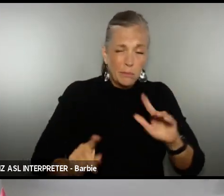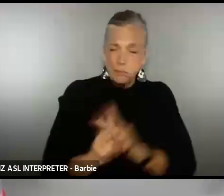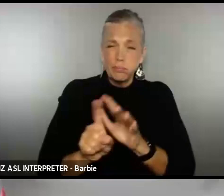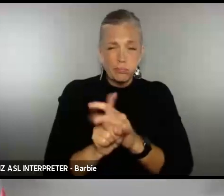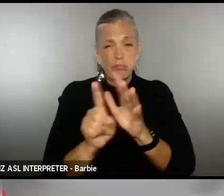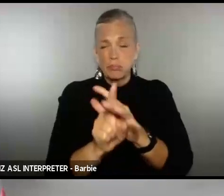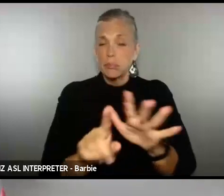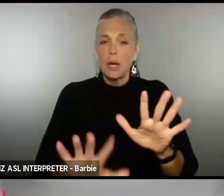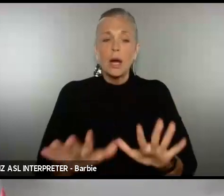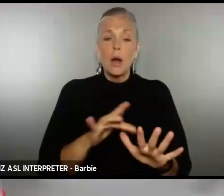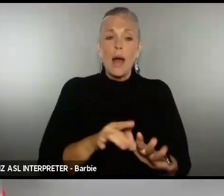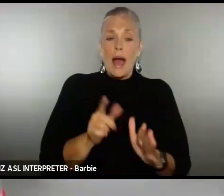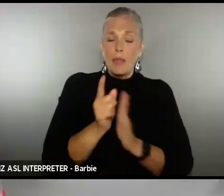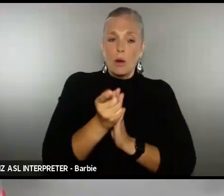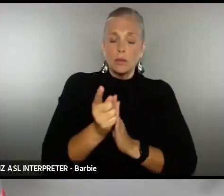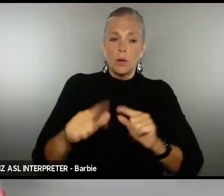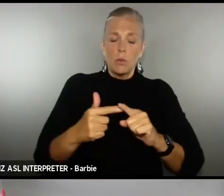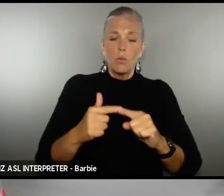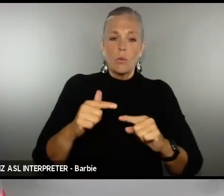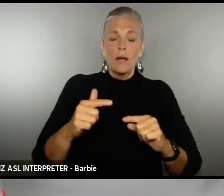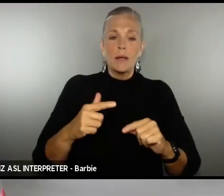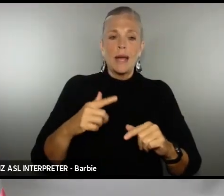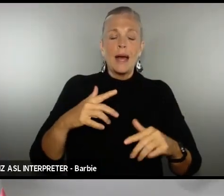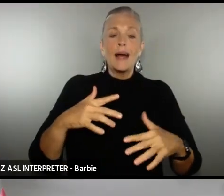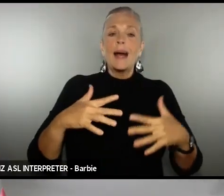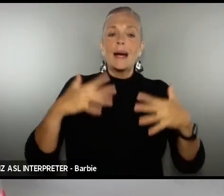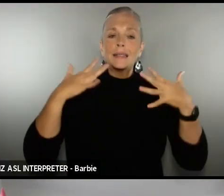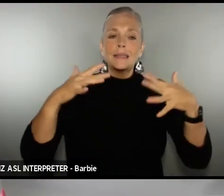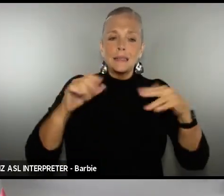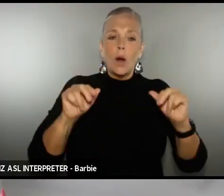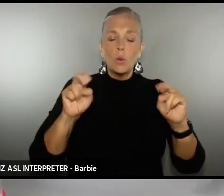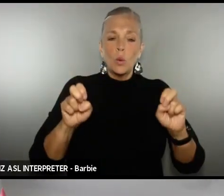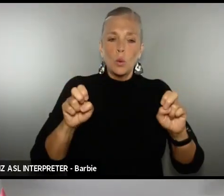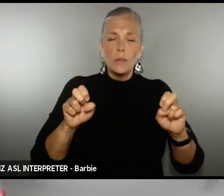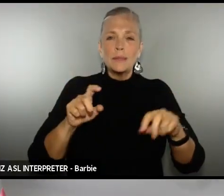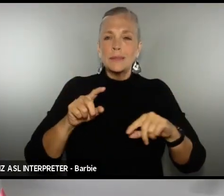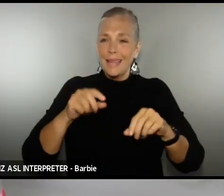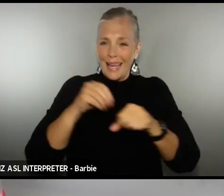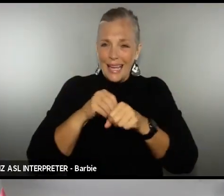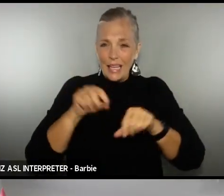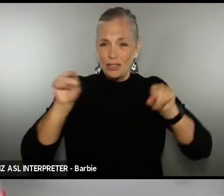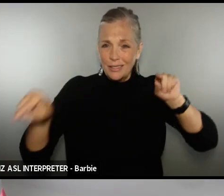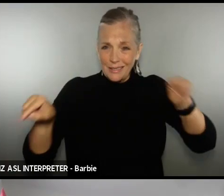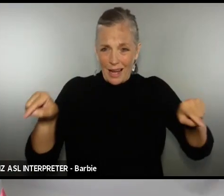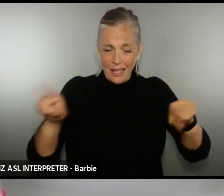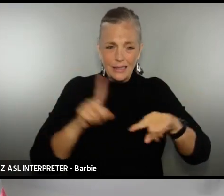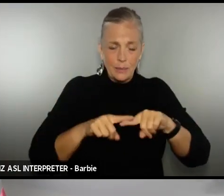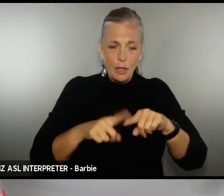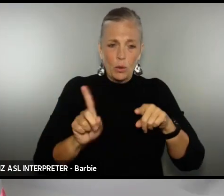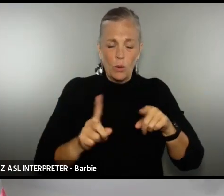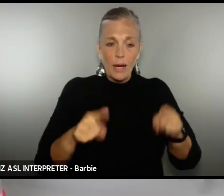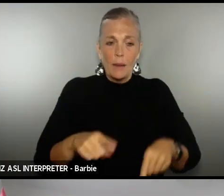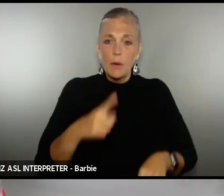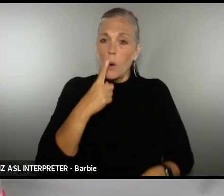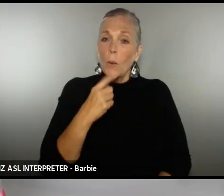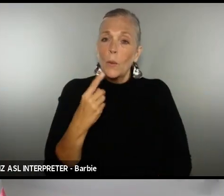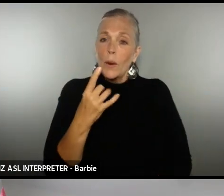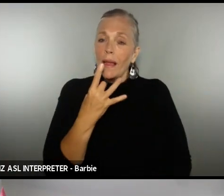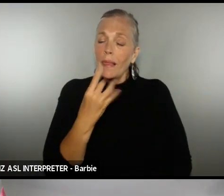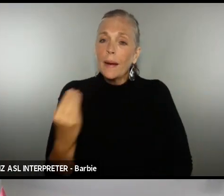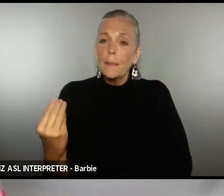with really intense sound cues, on each side of the stage, depending on which space we're in at Spectrum Theater Ensemble, there's a red light that goes off